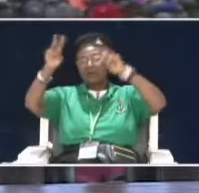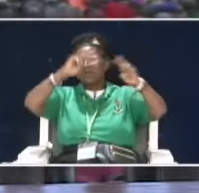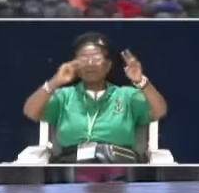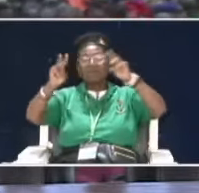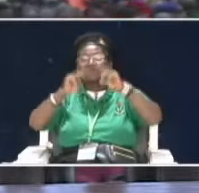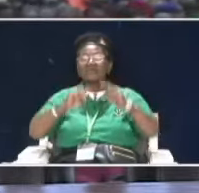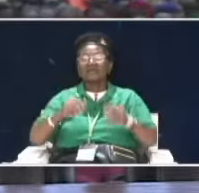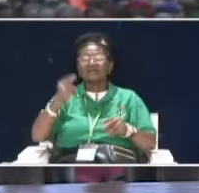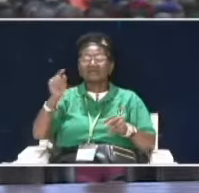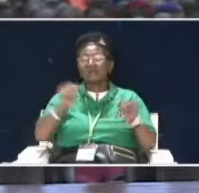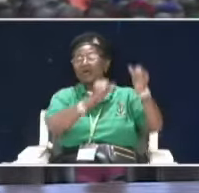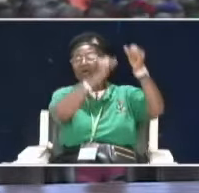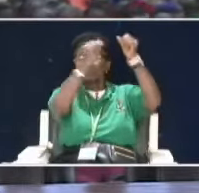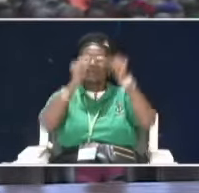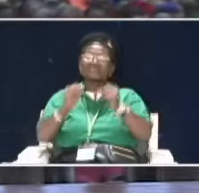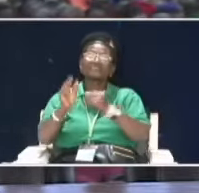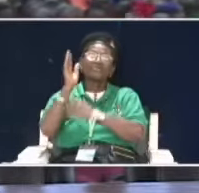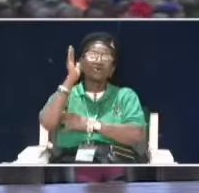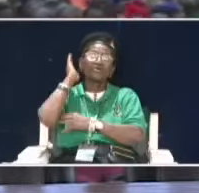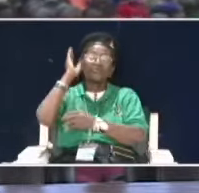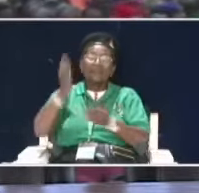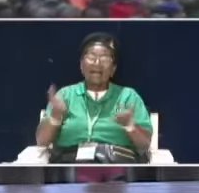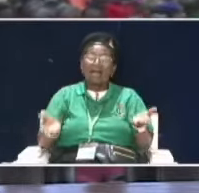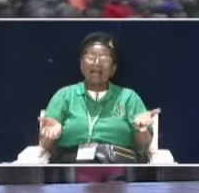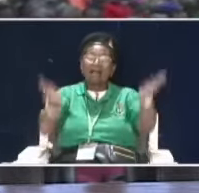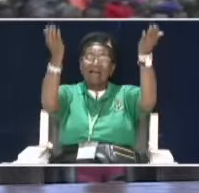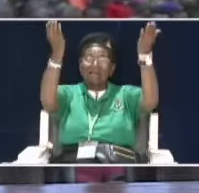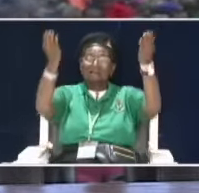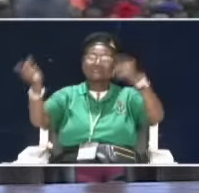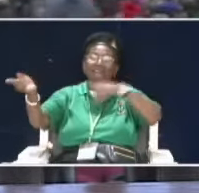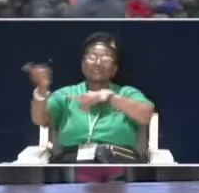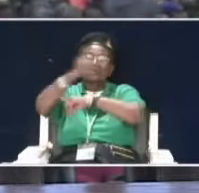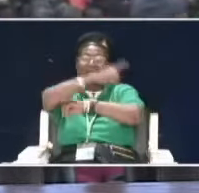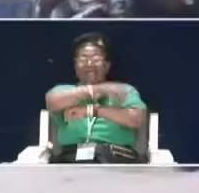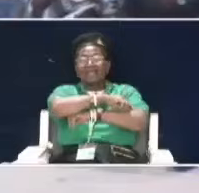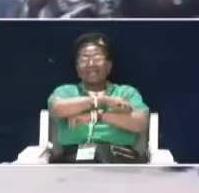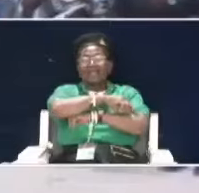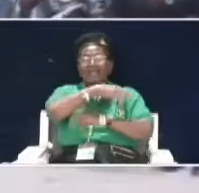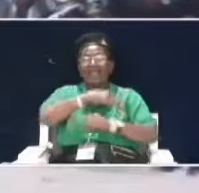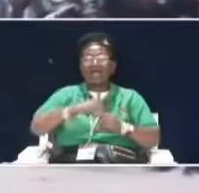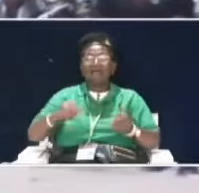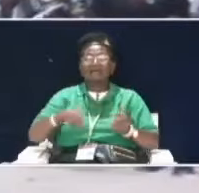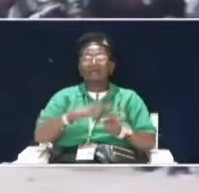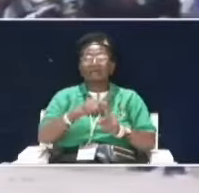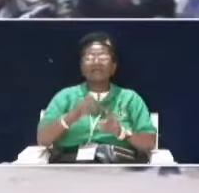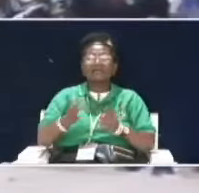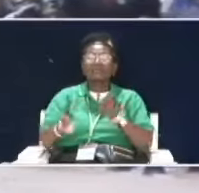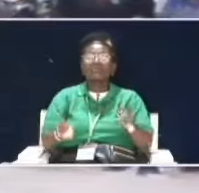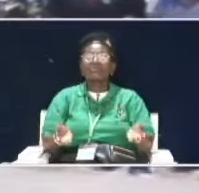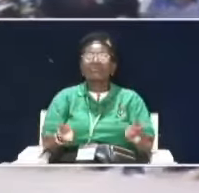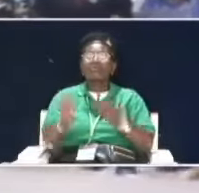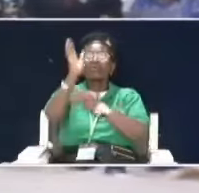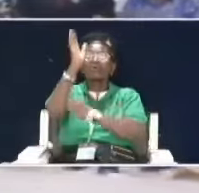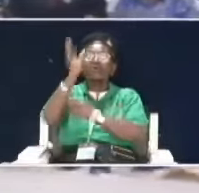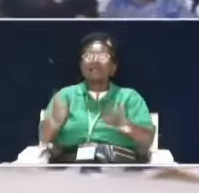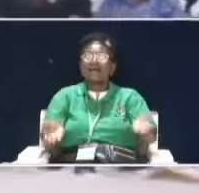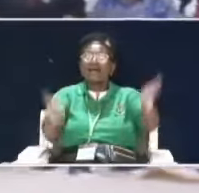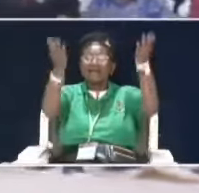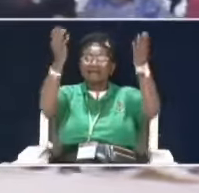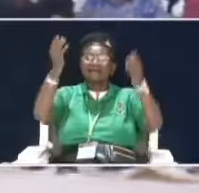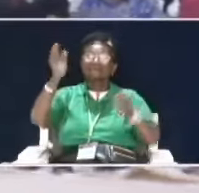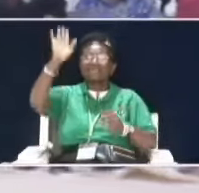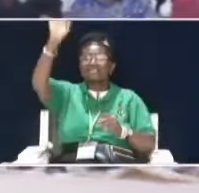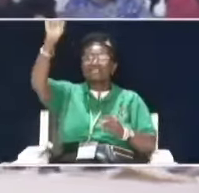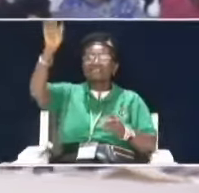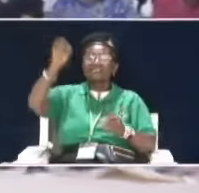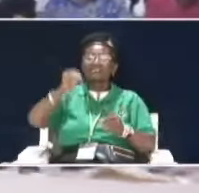The Almighty God is going to arise today, and when God arises, his enemies will be